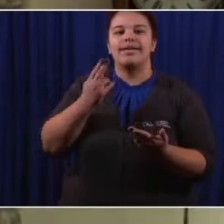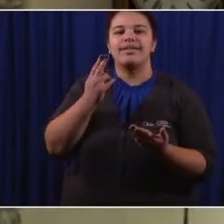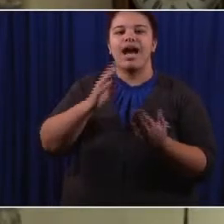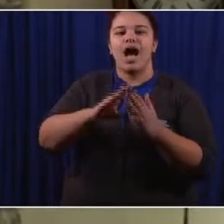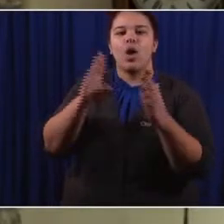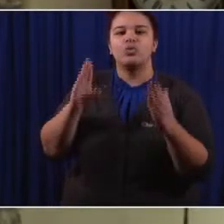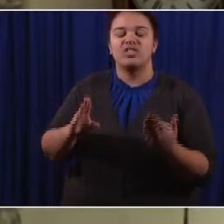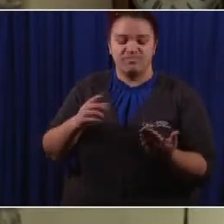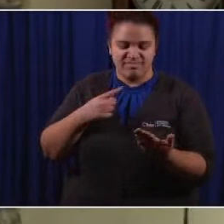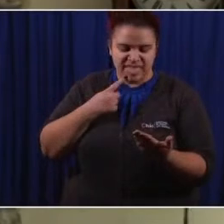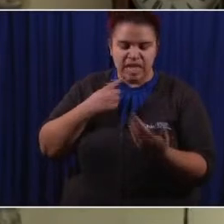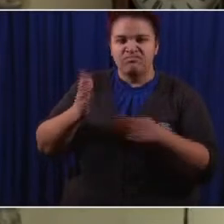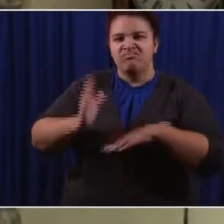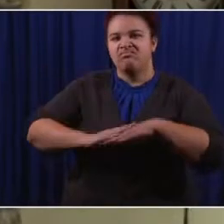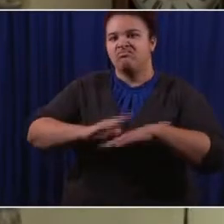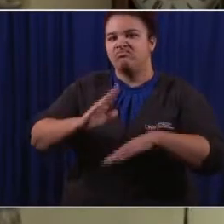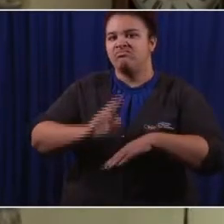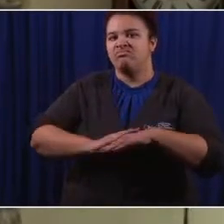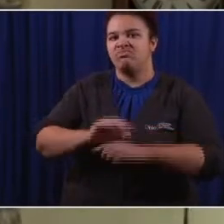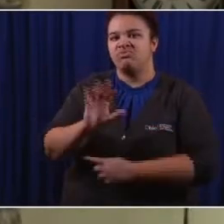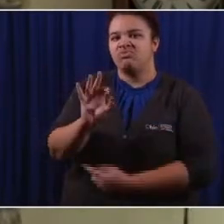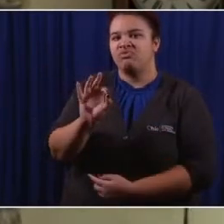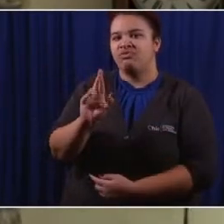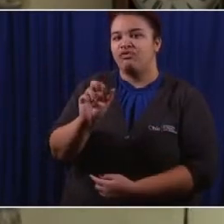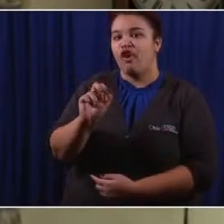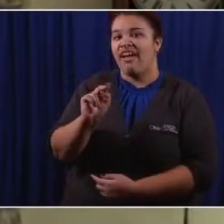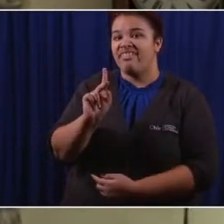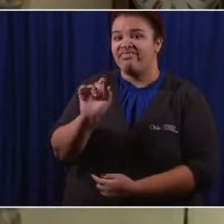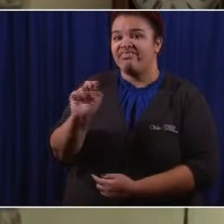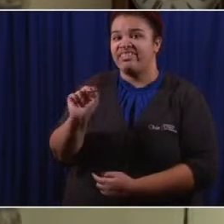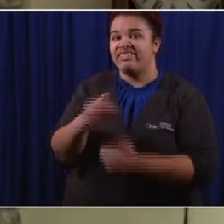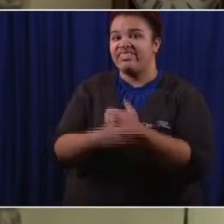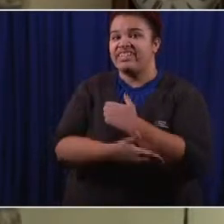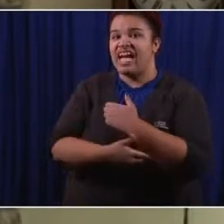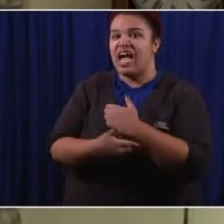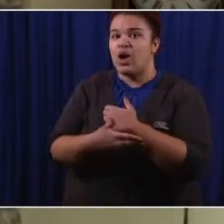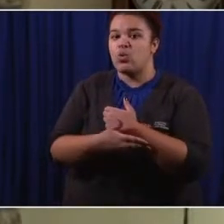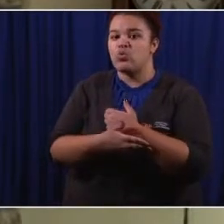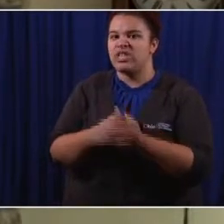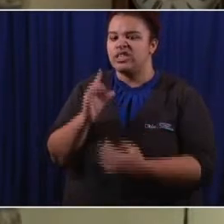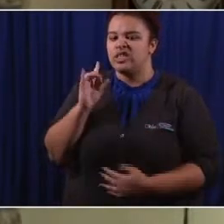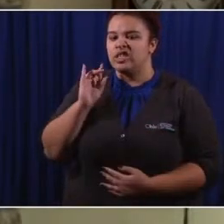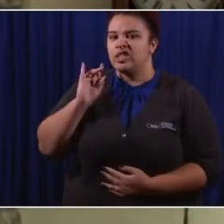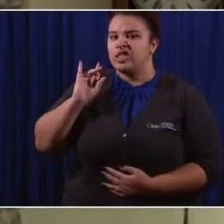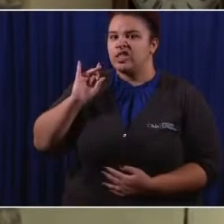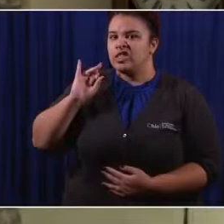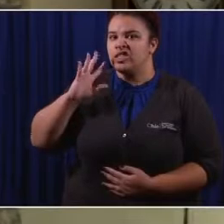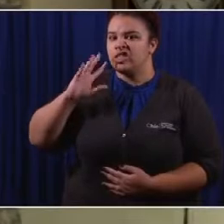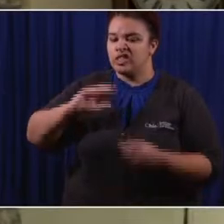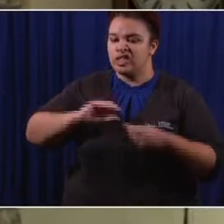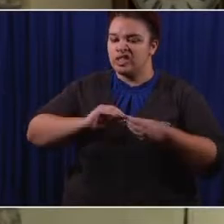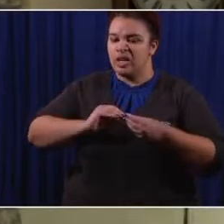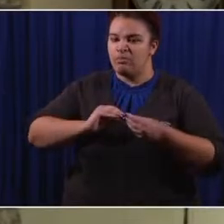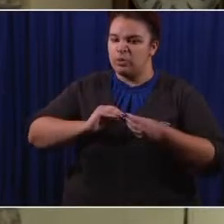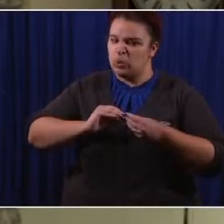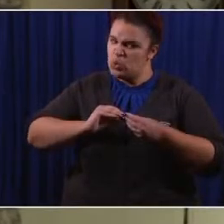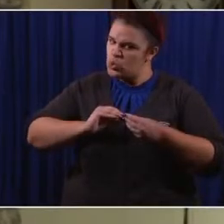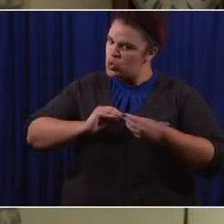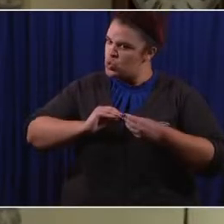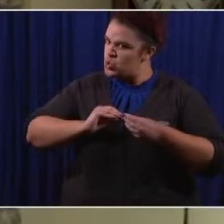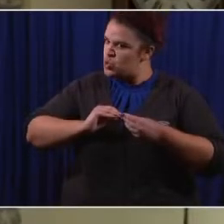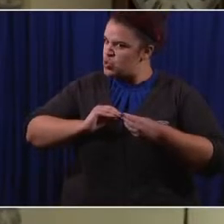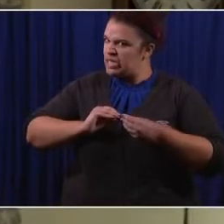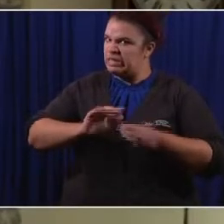still a county that is of at least some concern, if not major concern, for the federal government. Franklin County, of course, on